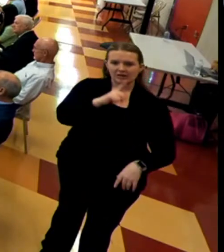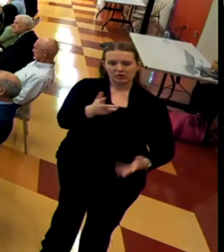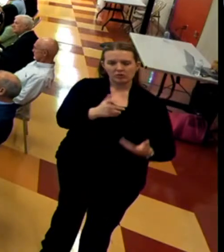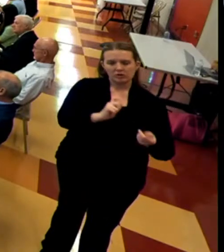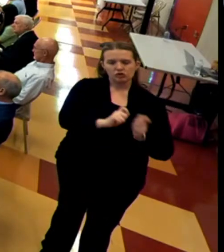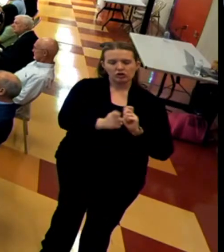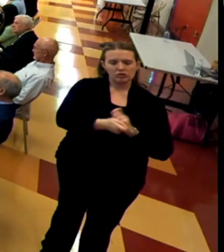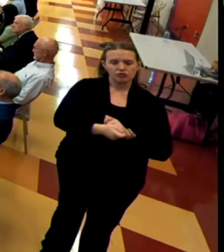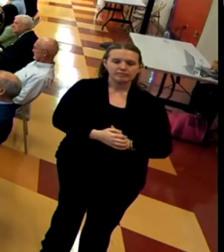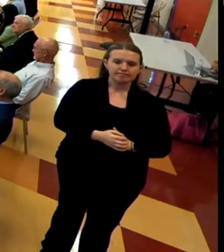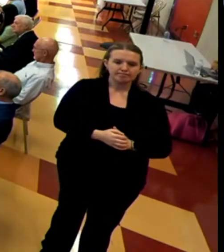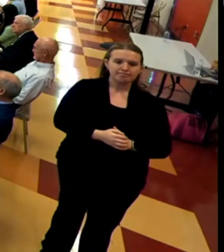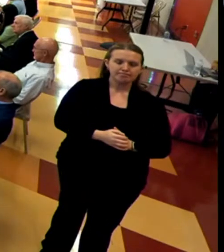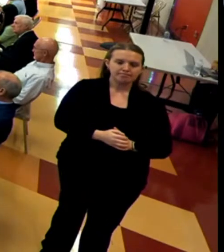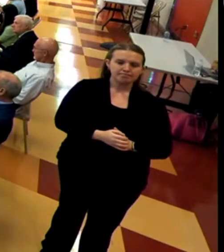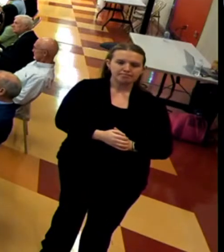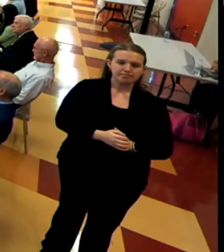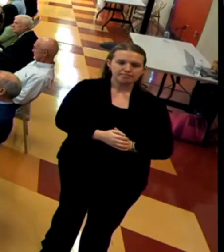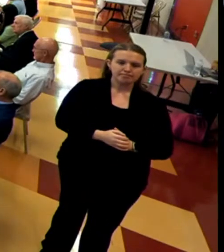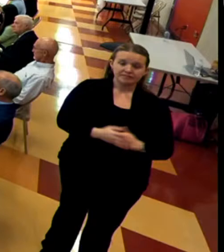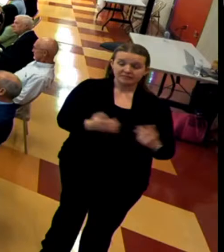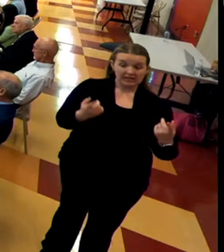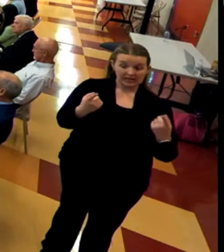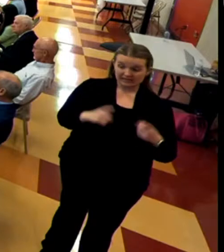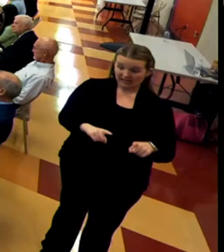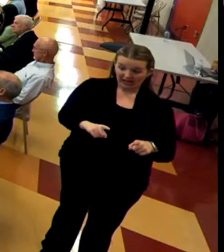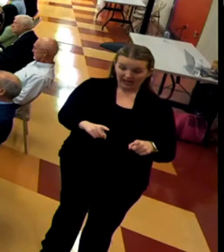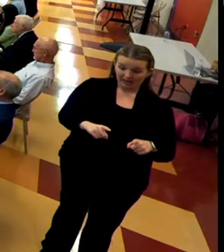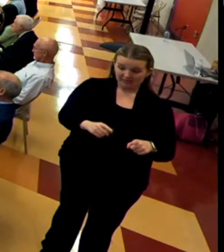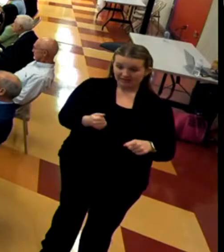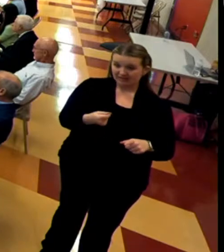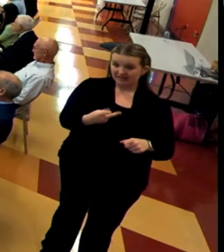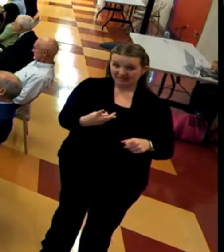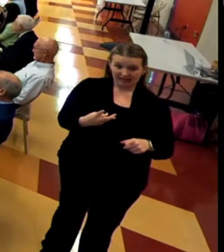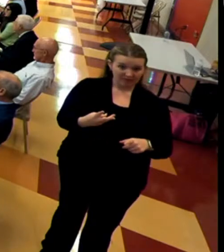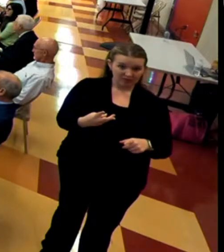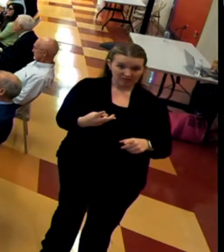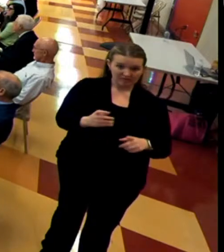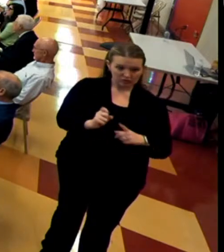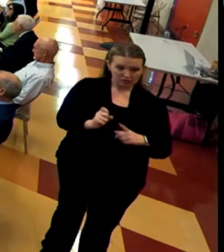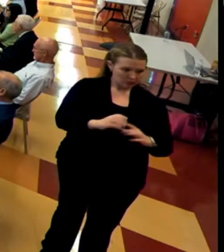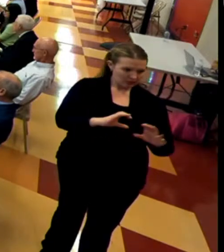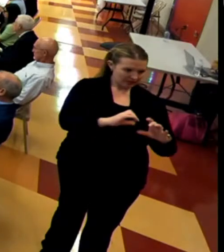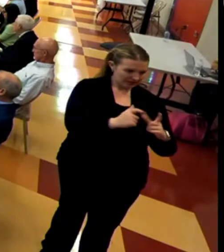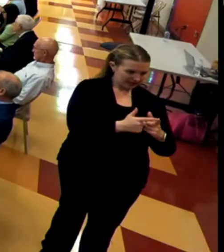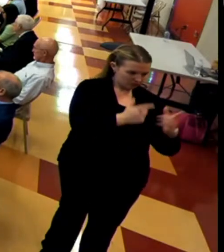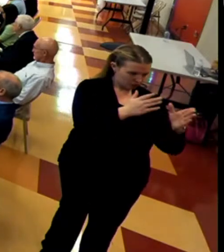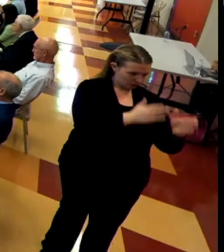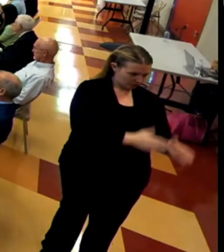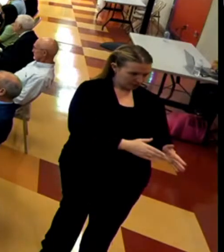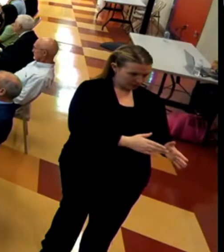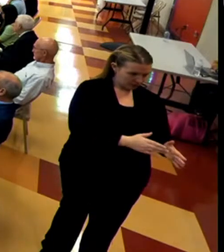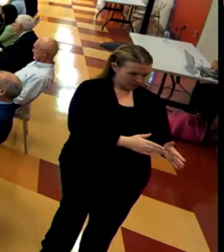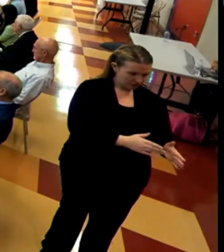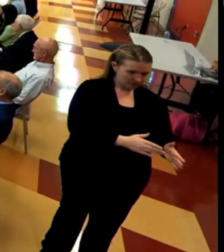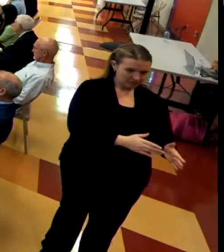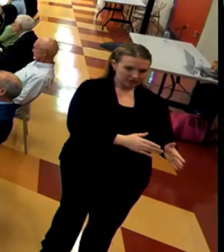and it's happened in a couple of instances when the council person has stepped in